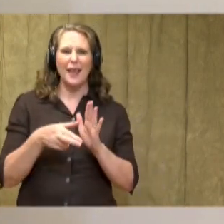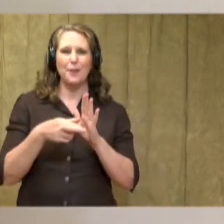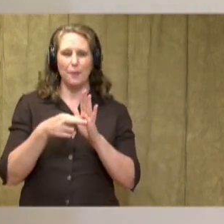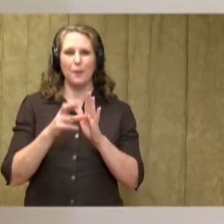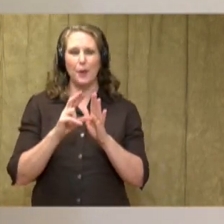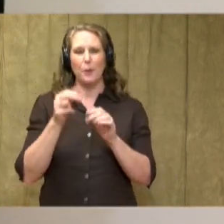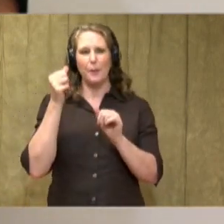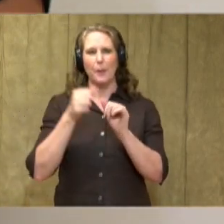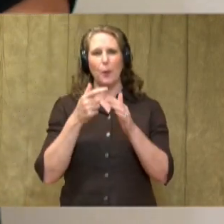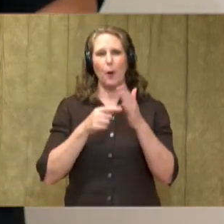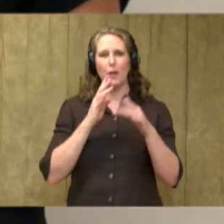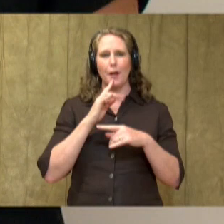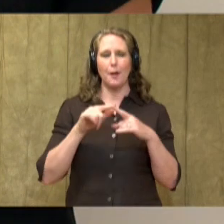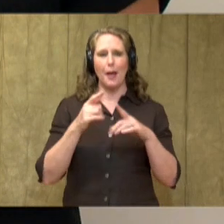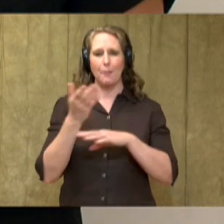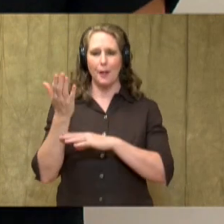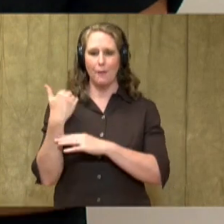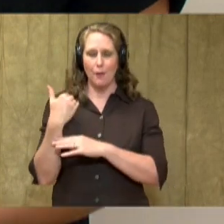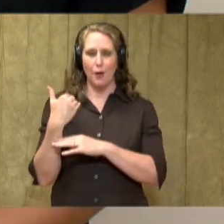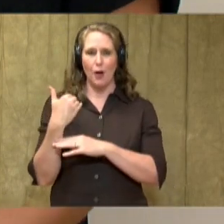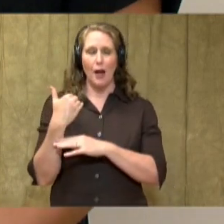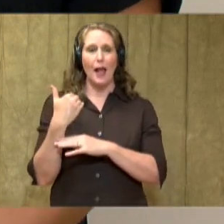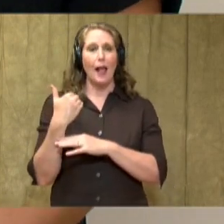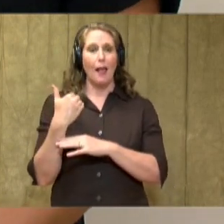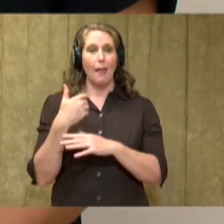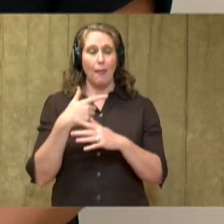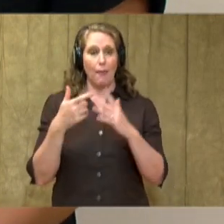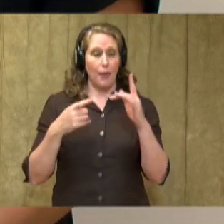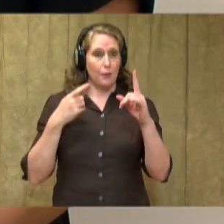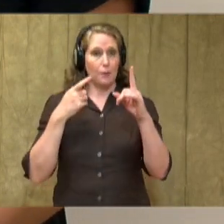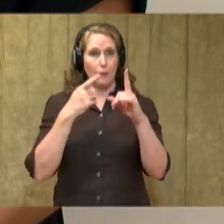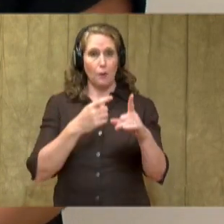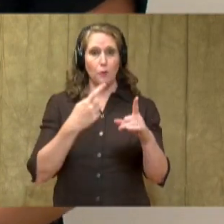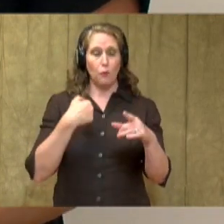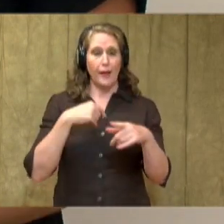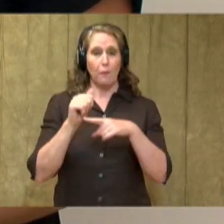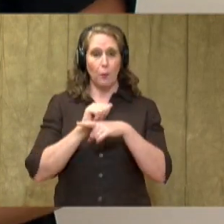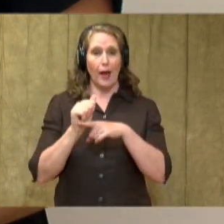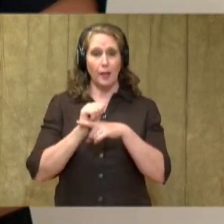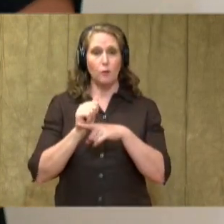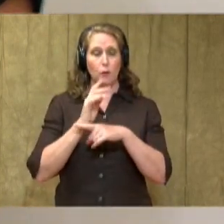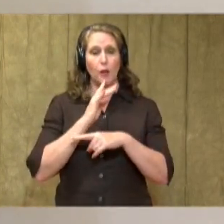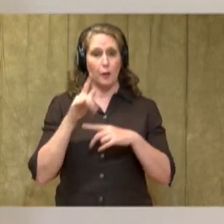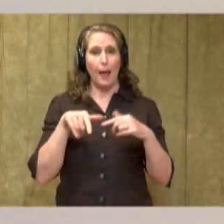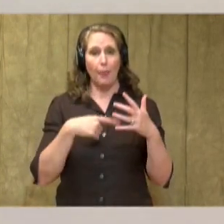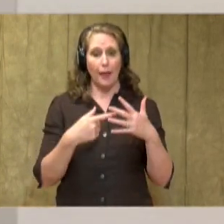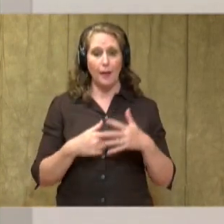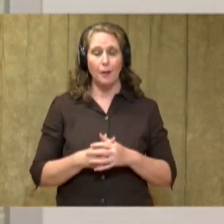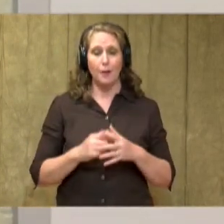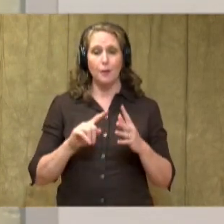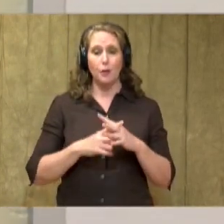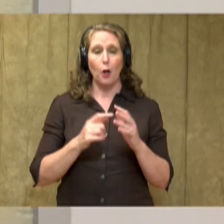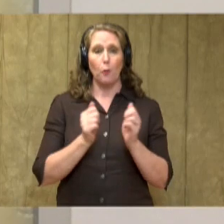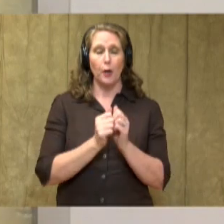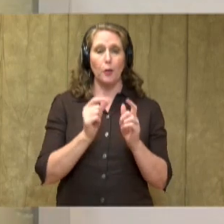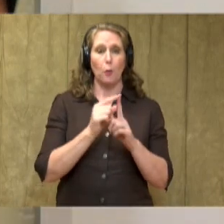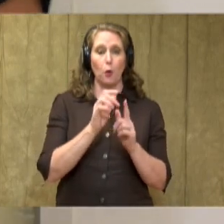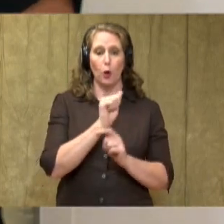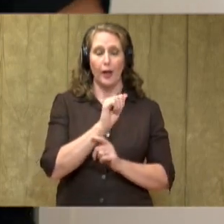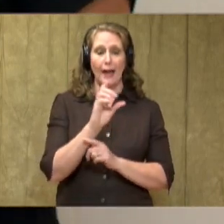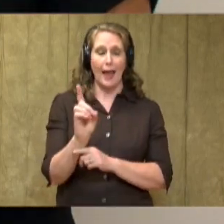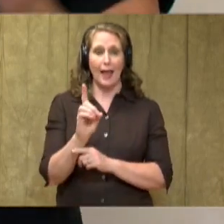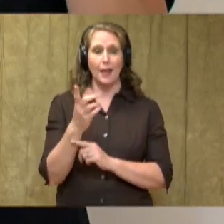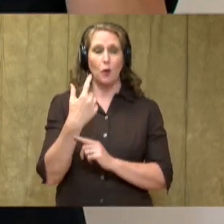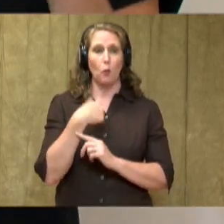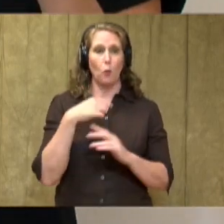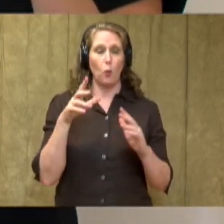review. We will review the standards that we have gone over this entire time. We're going to start with the word add. We